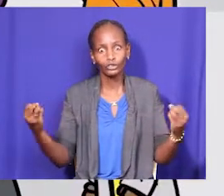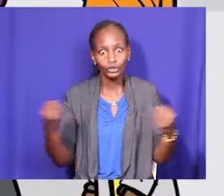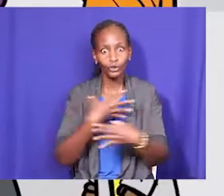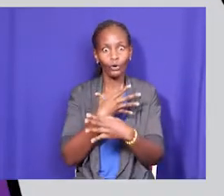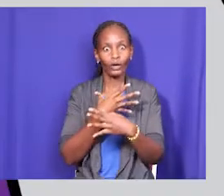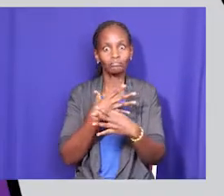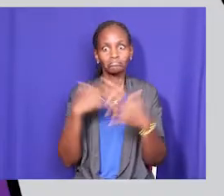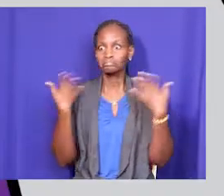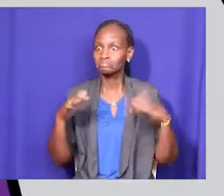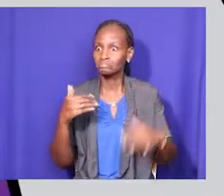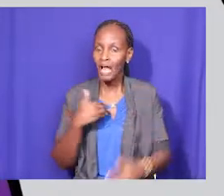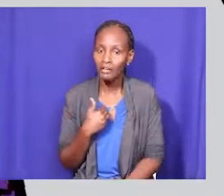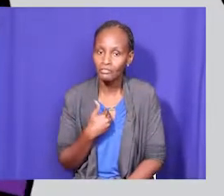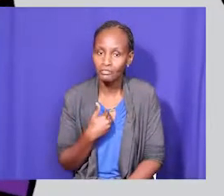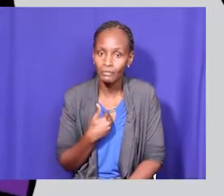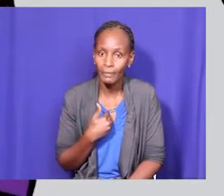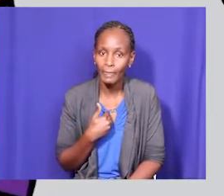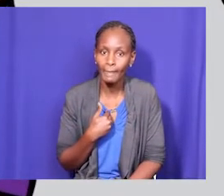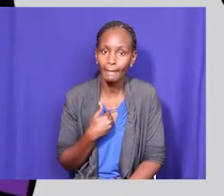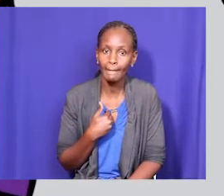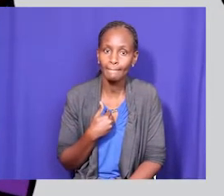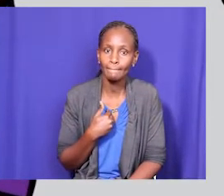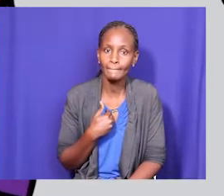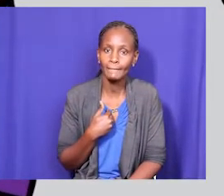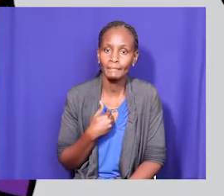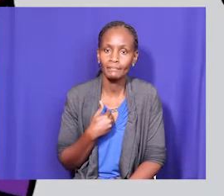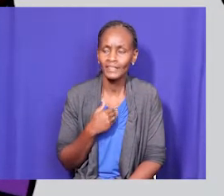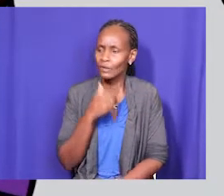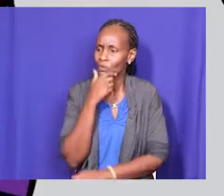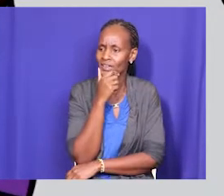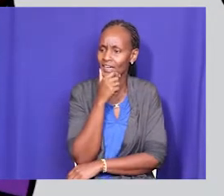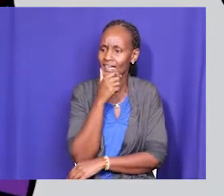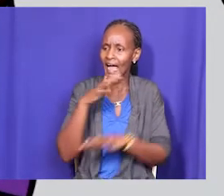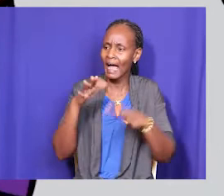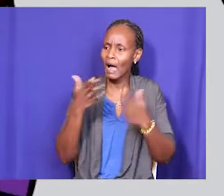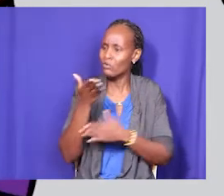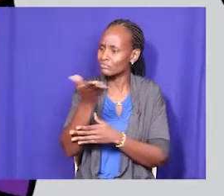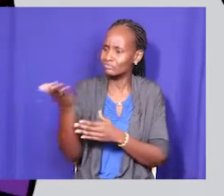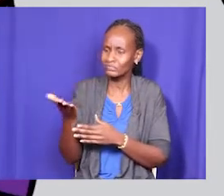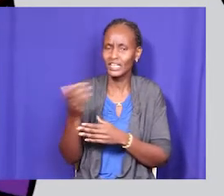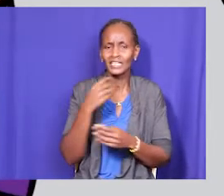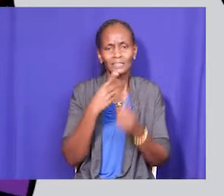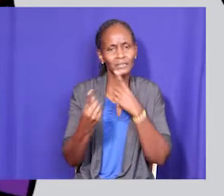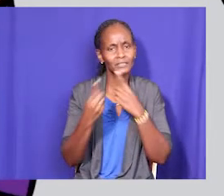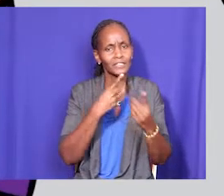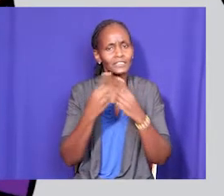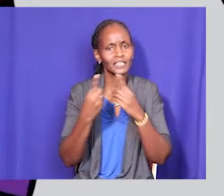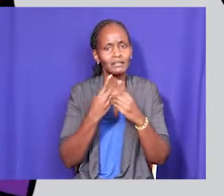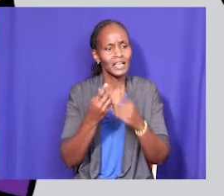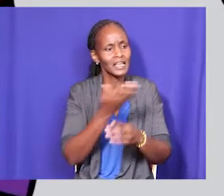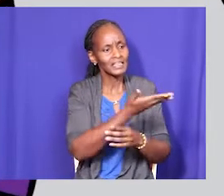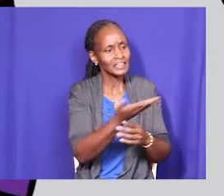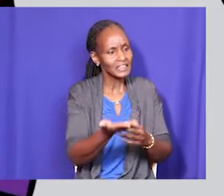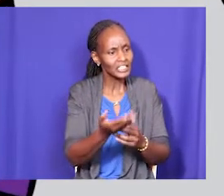and amazed. Hey, Jesus! They wondered, how can this be? These people are from Galilee, and yet we hear